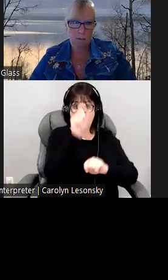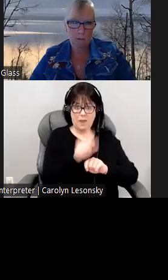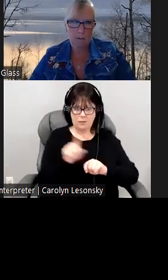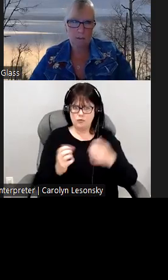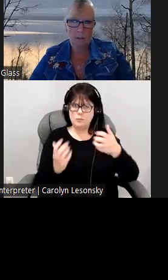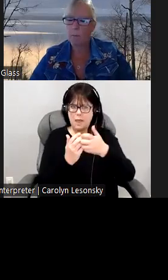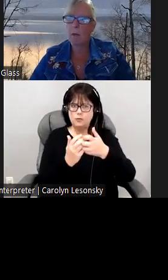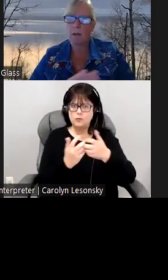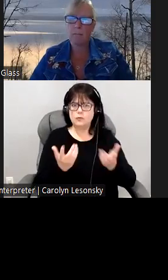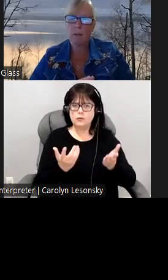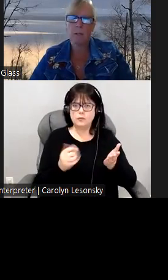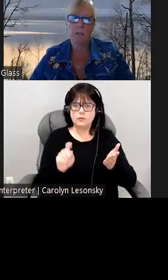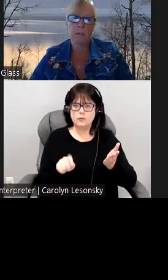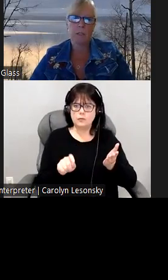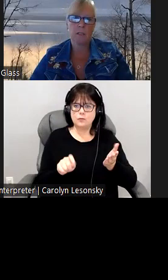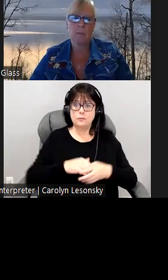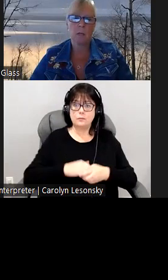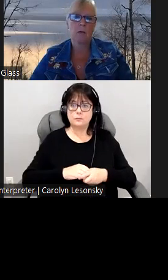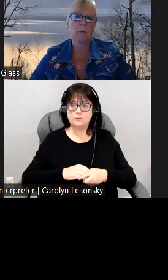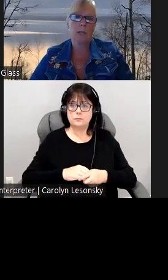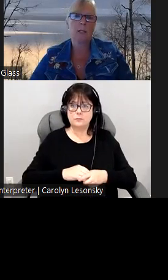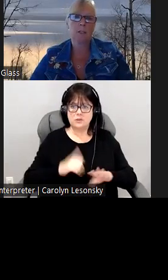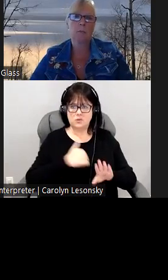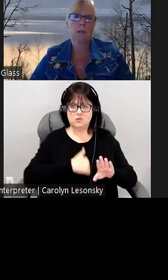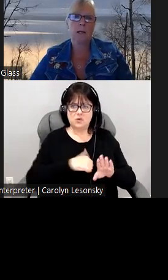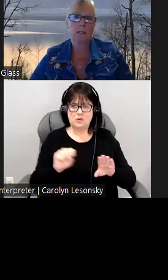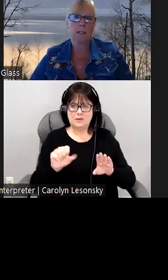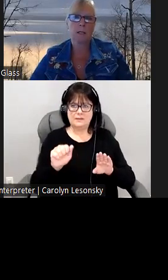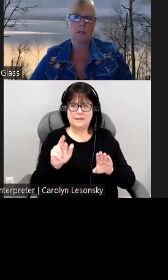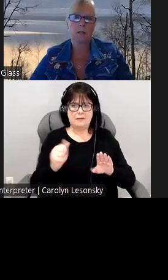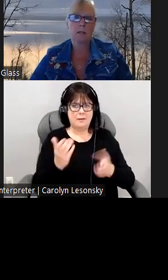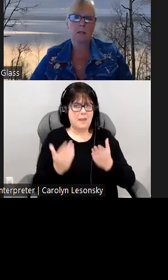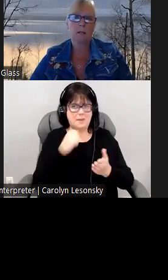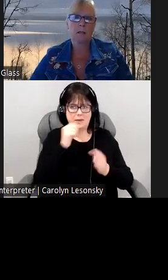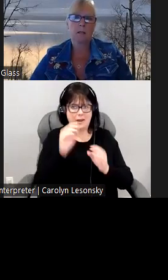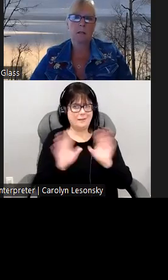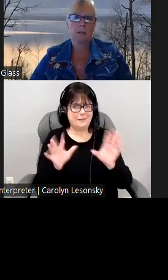is, I'm probably not explaining that, Sarah. I'm not exactly sure what you're asking there.